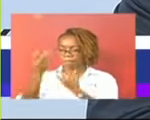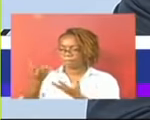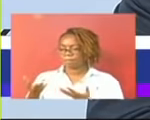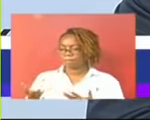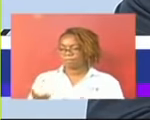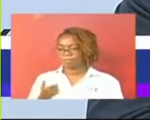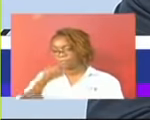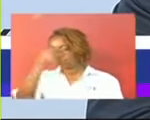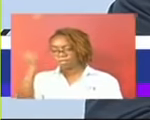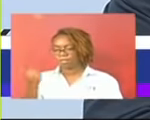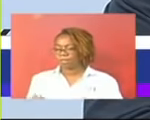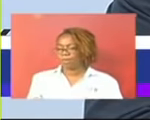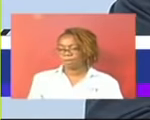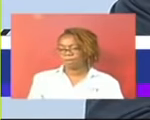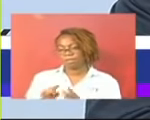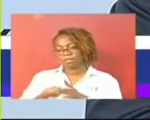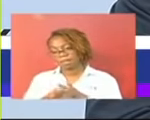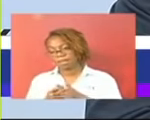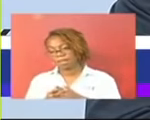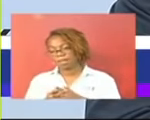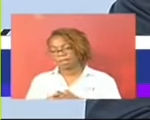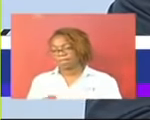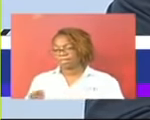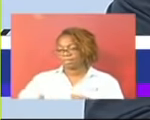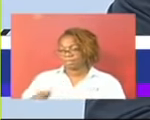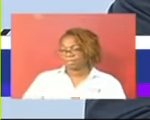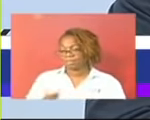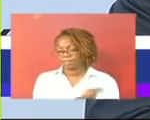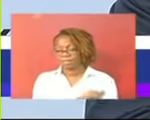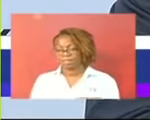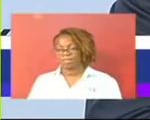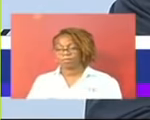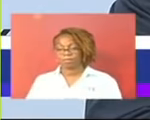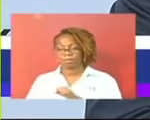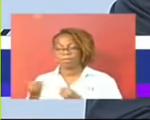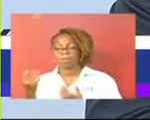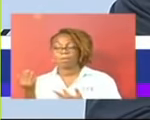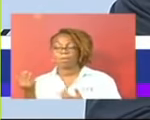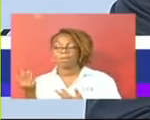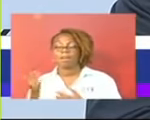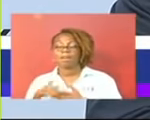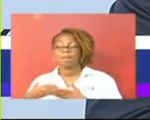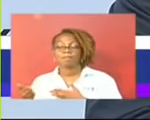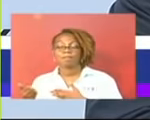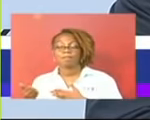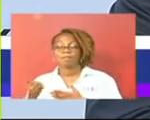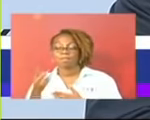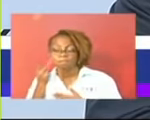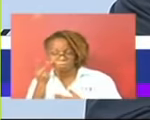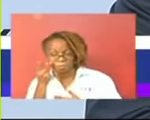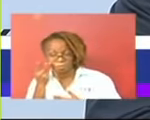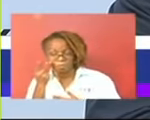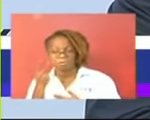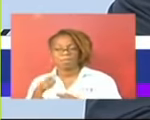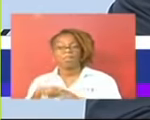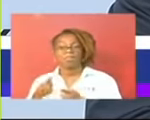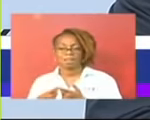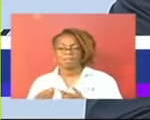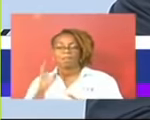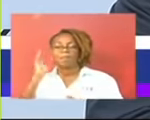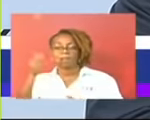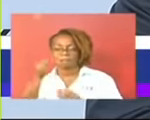stages of the vaccine rollout of vaccine program, to link the trends that we're seeing in geographic areas to